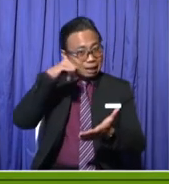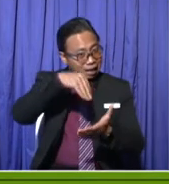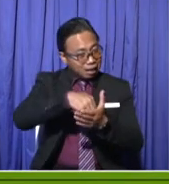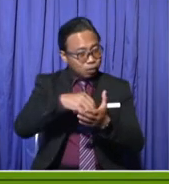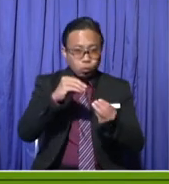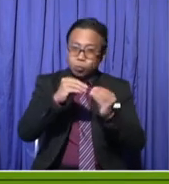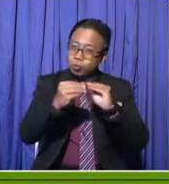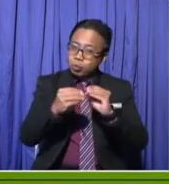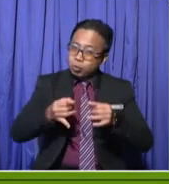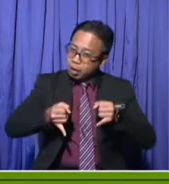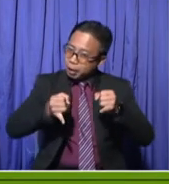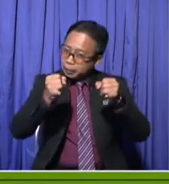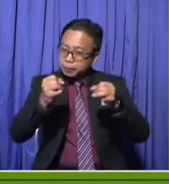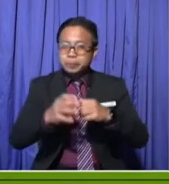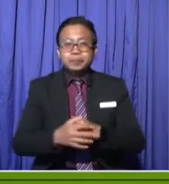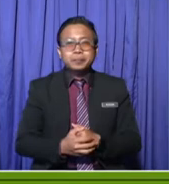line?